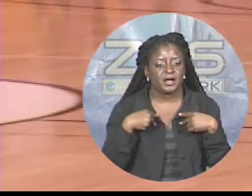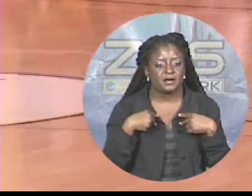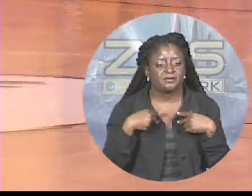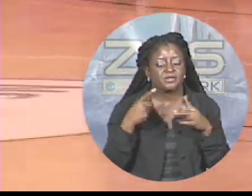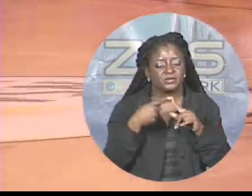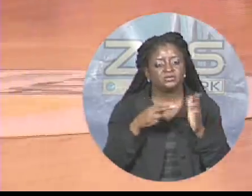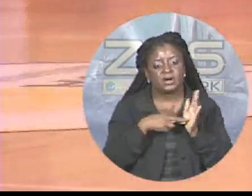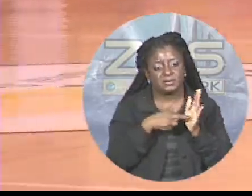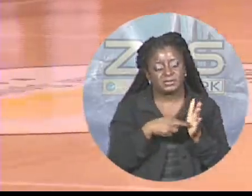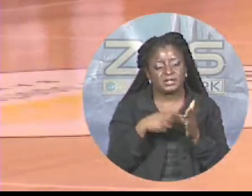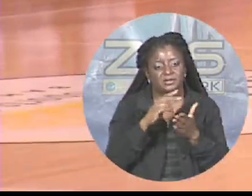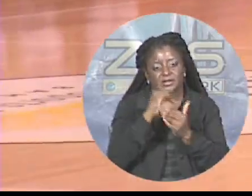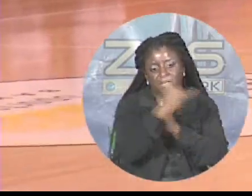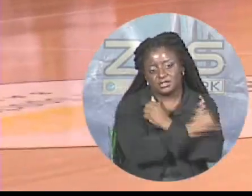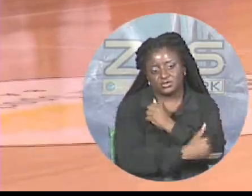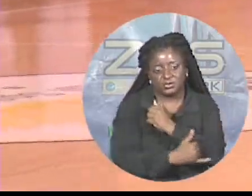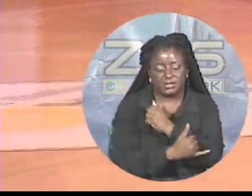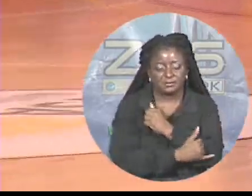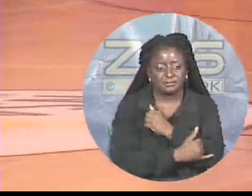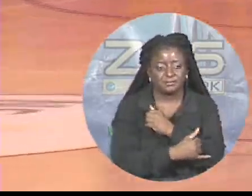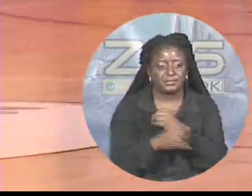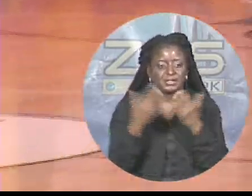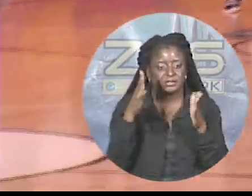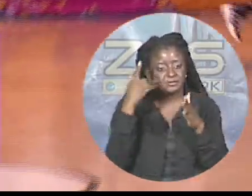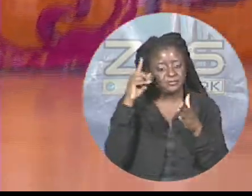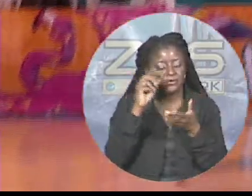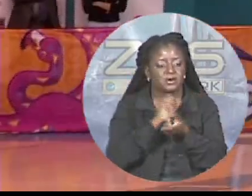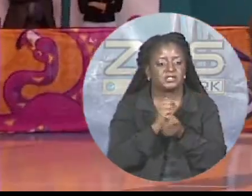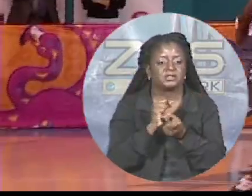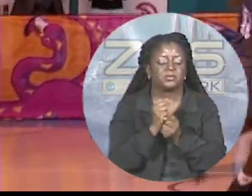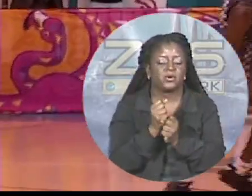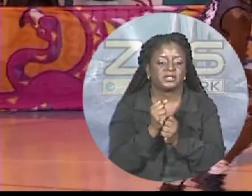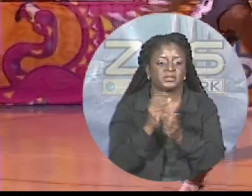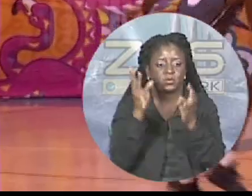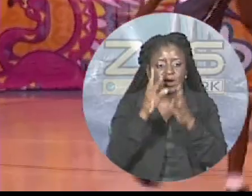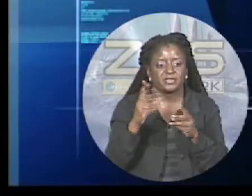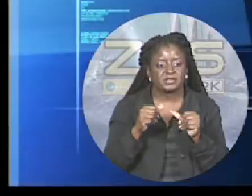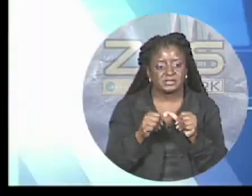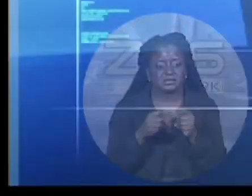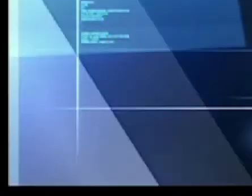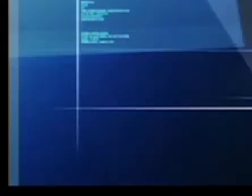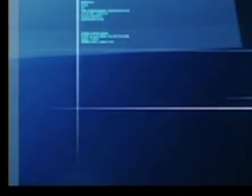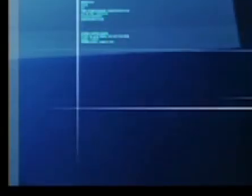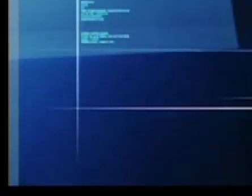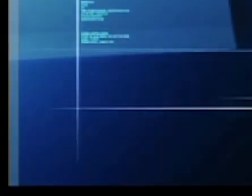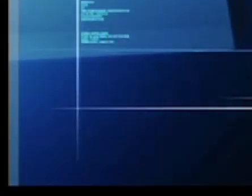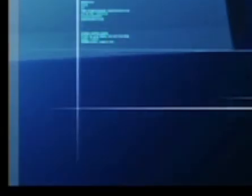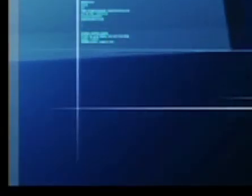represent the country in November. And that'll do it for sports. Stay tuned, check on weather still to come.